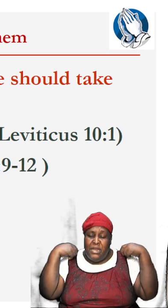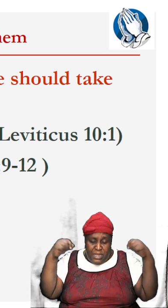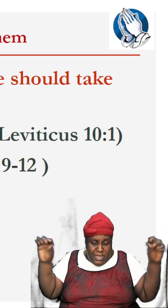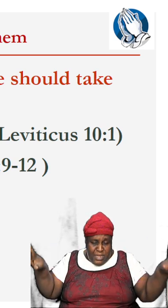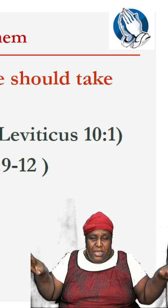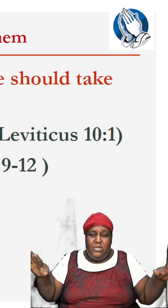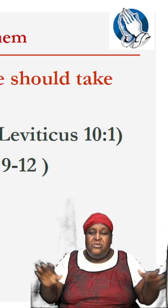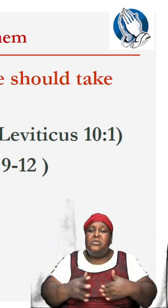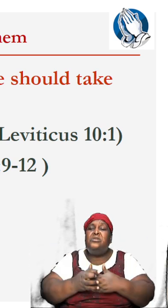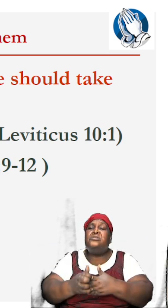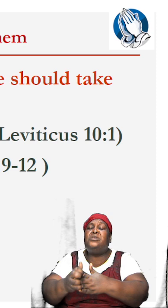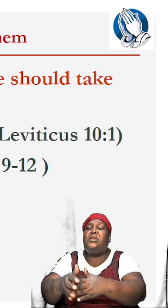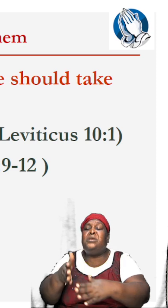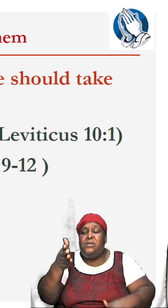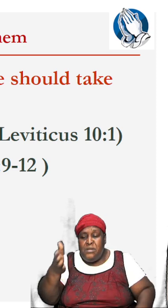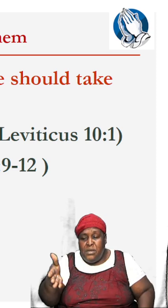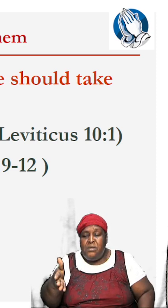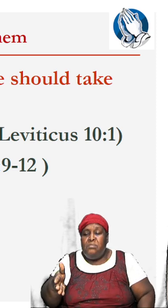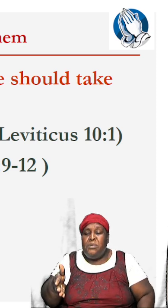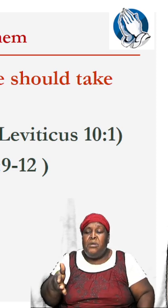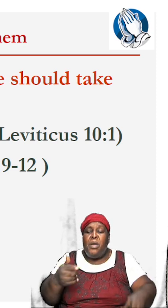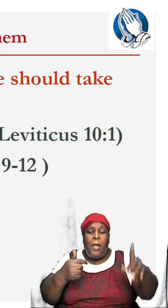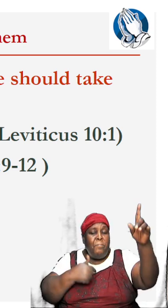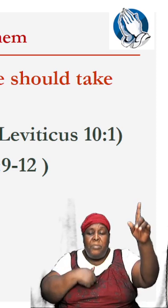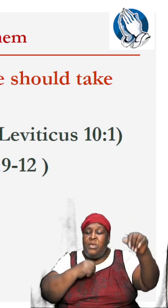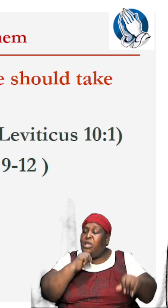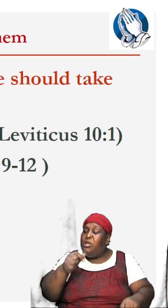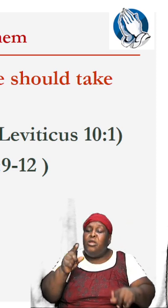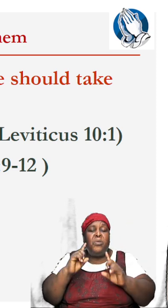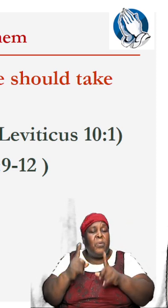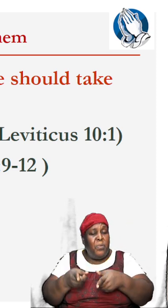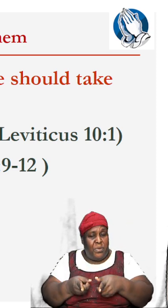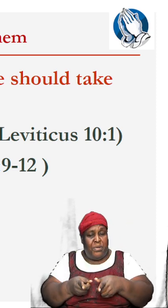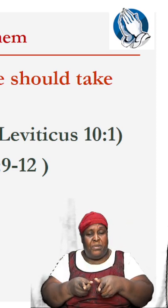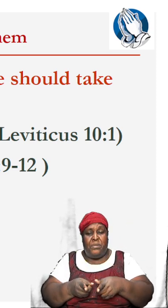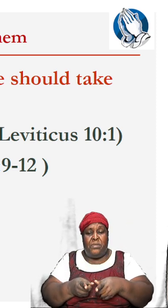them. And I am not going to go. My God.